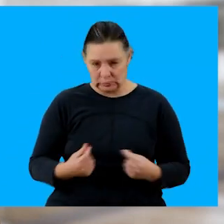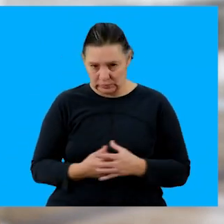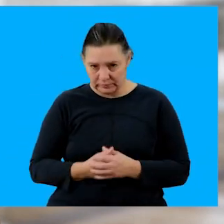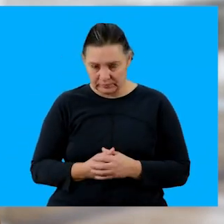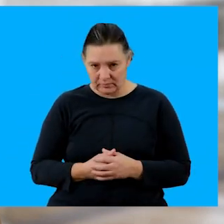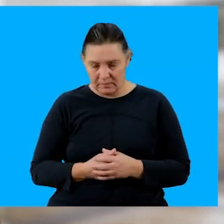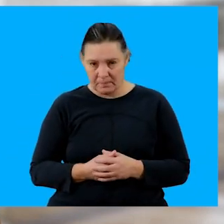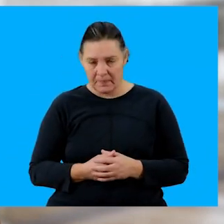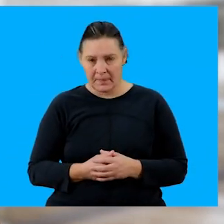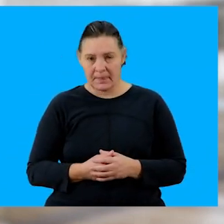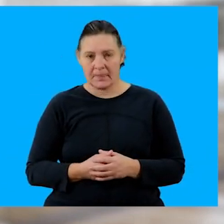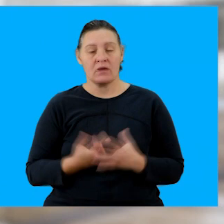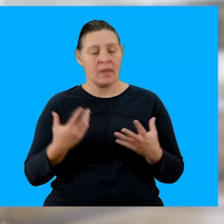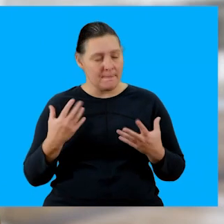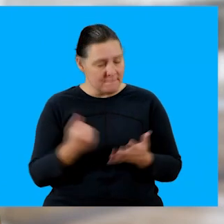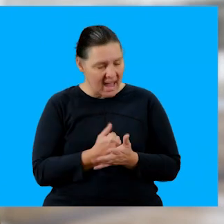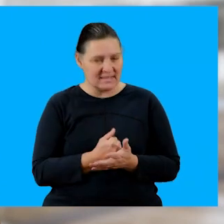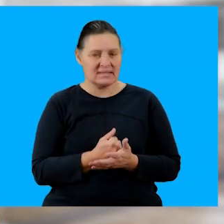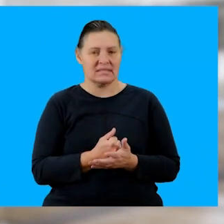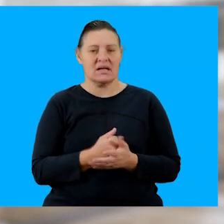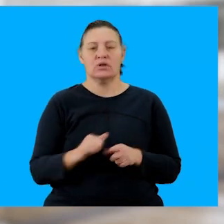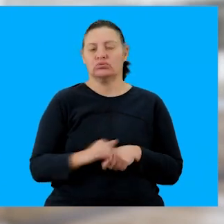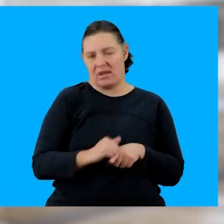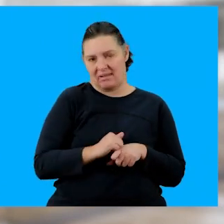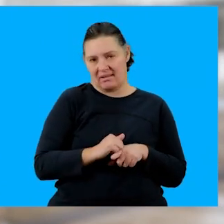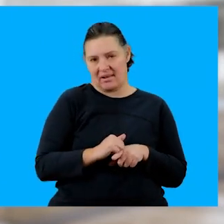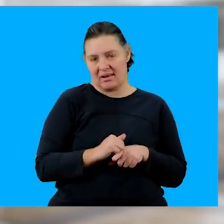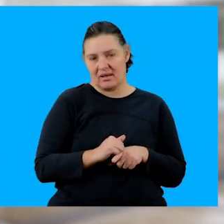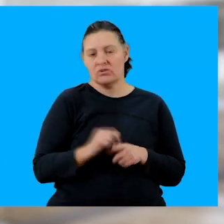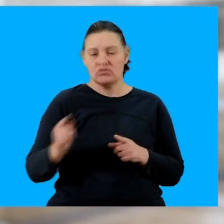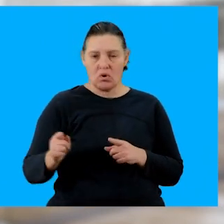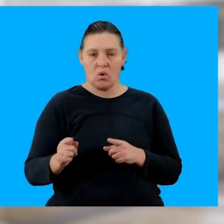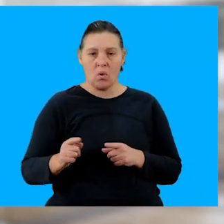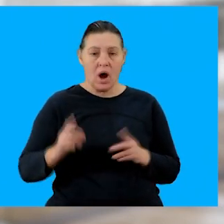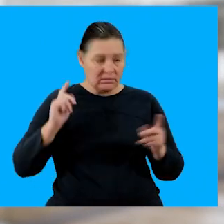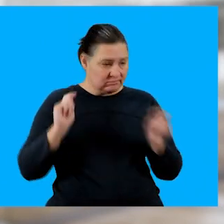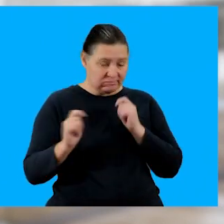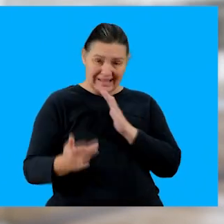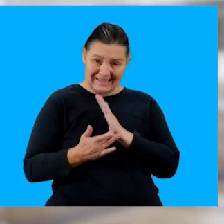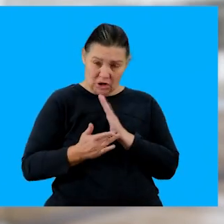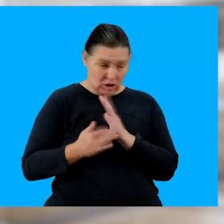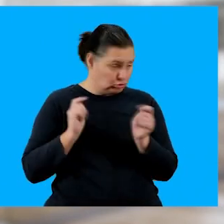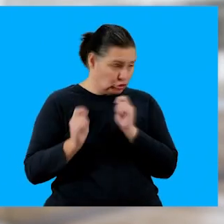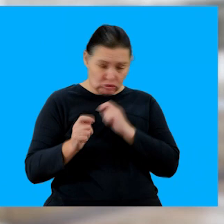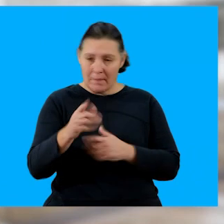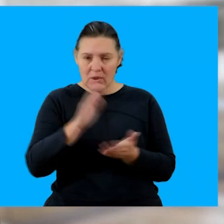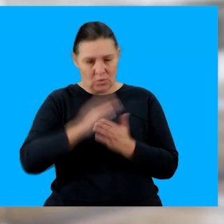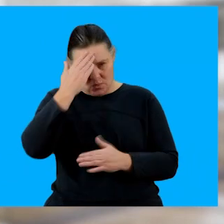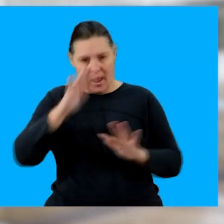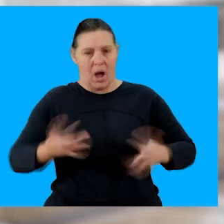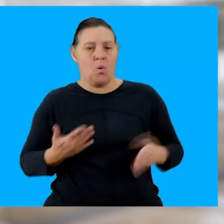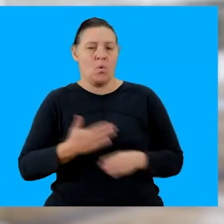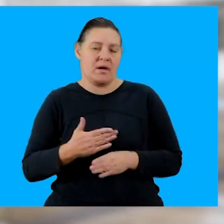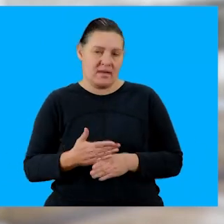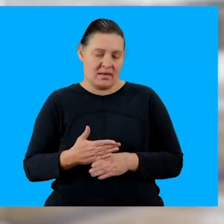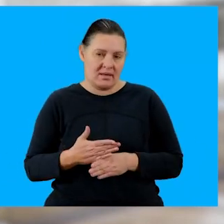have appointed them. They have to be trained so that they can keep up with fast-changing technologies. They have to be trained